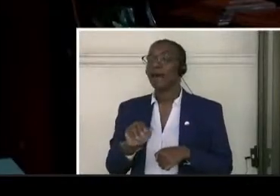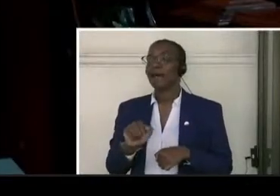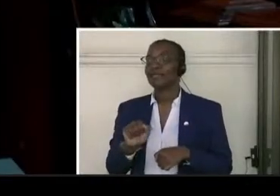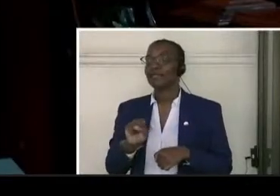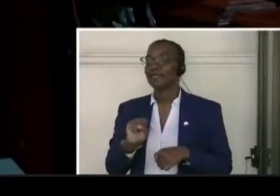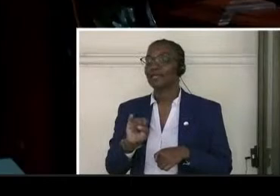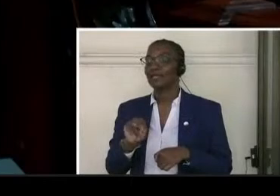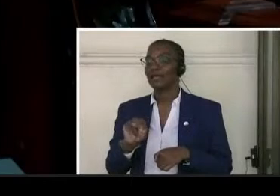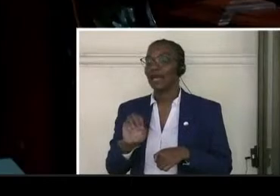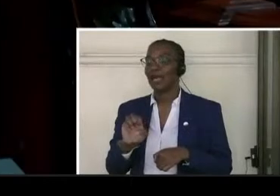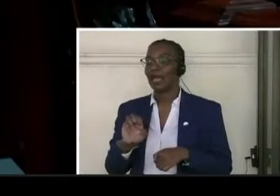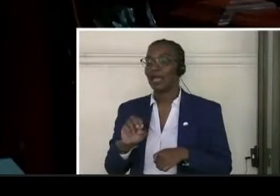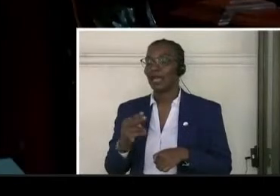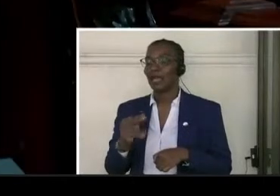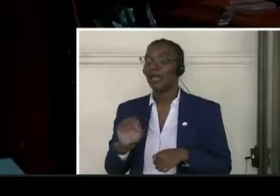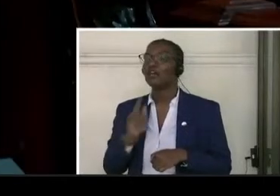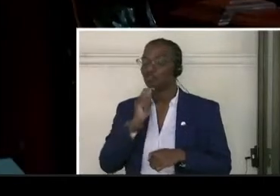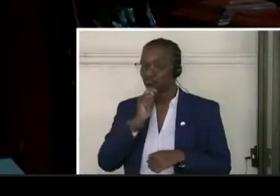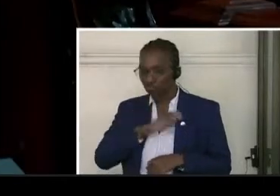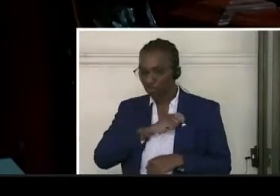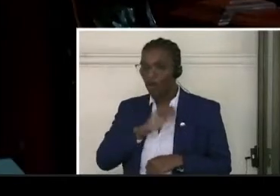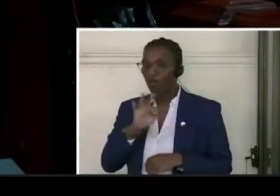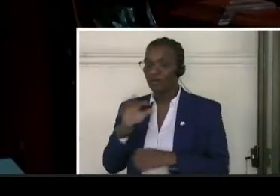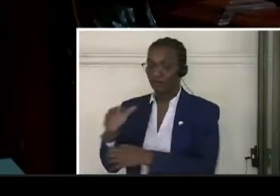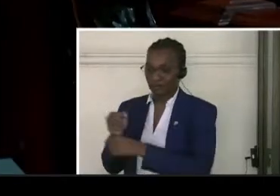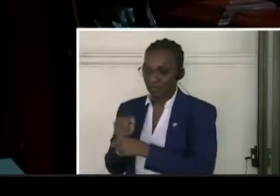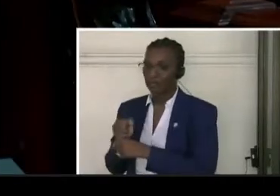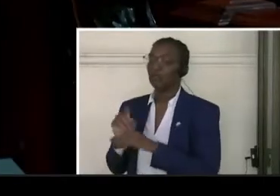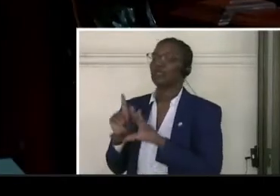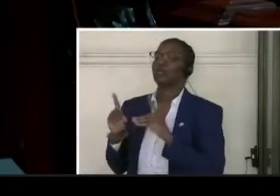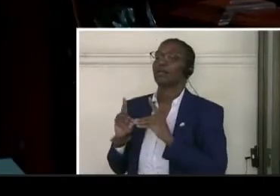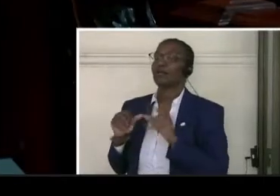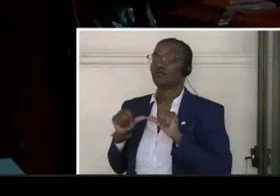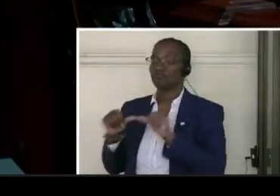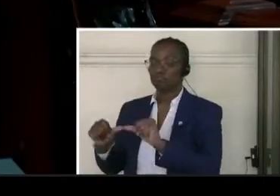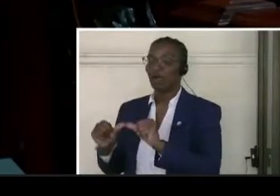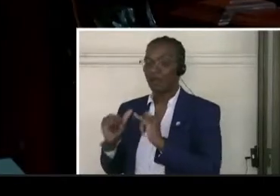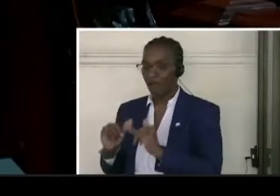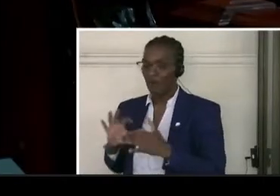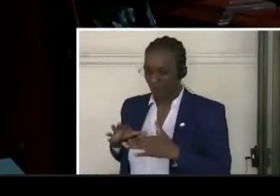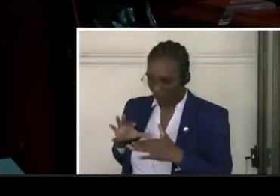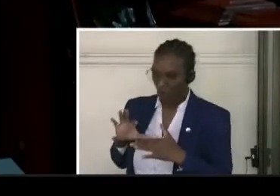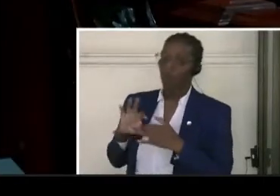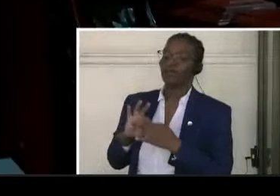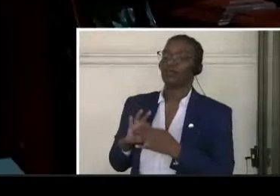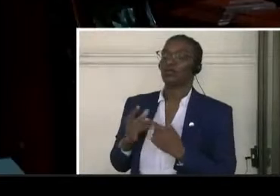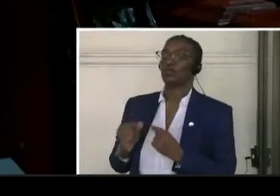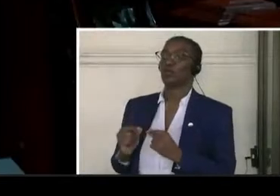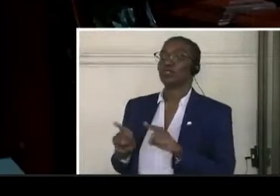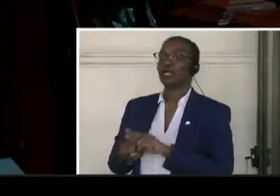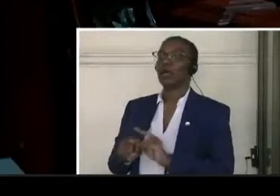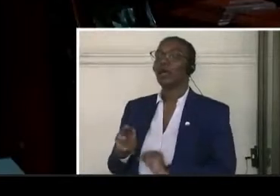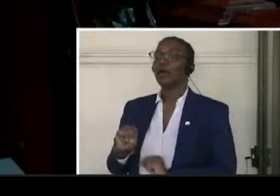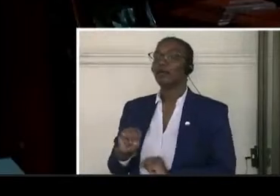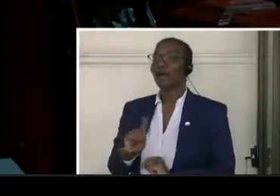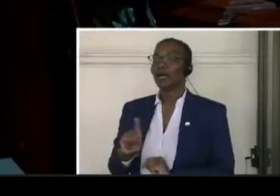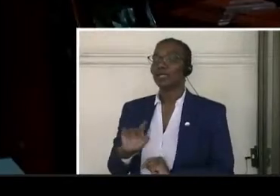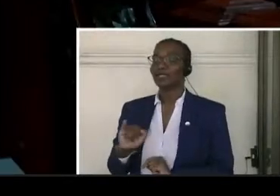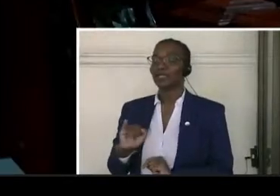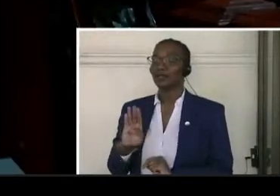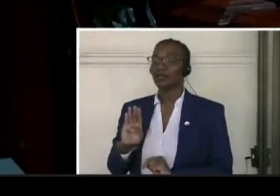true. Saze sayithatha njengomnyango because sifuna iqhubeke and iyaqhubeka. That is the commitment. Honorable Mazibuko, where